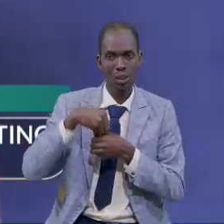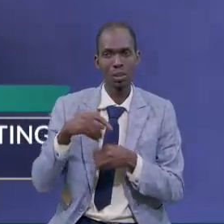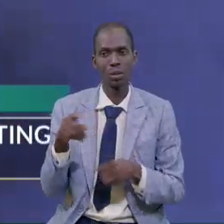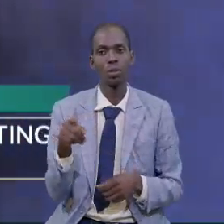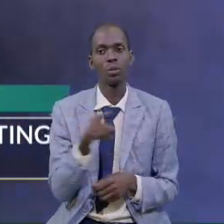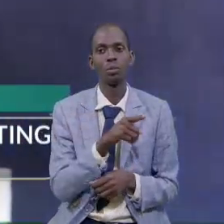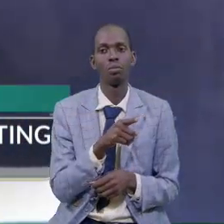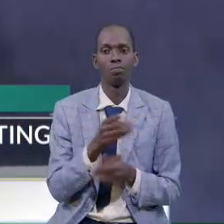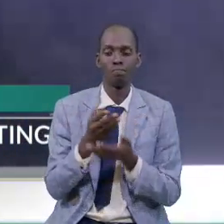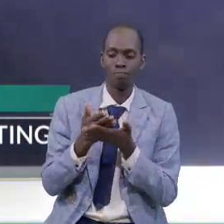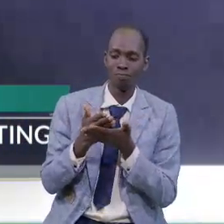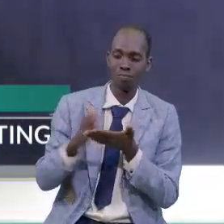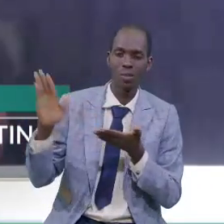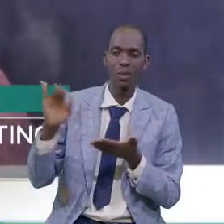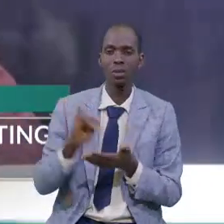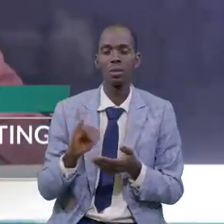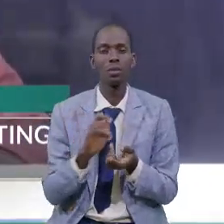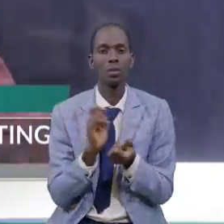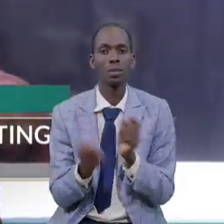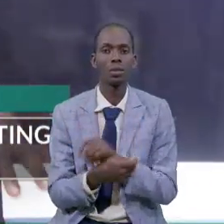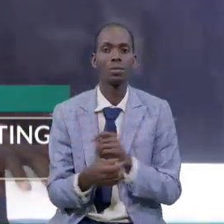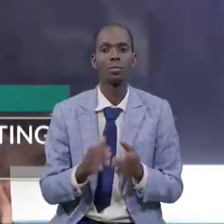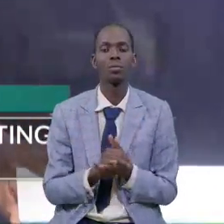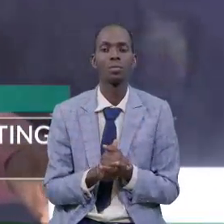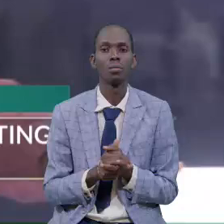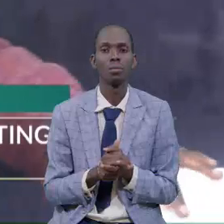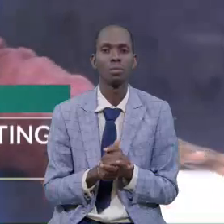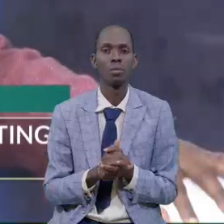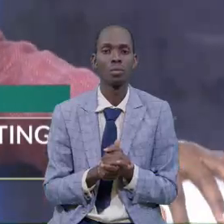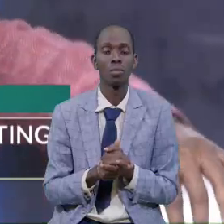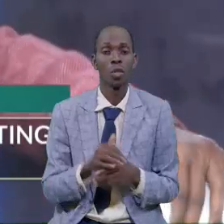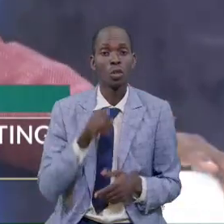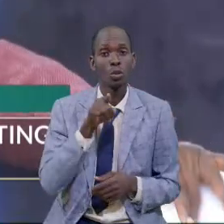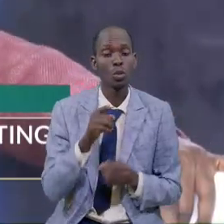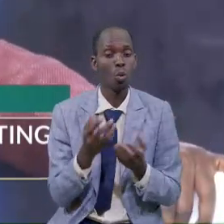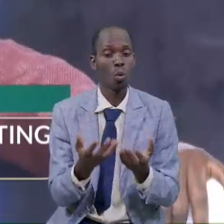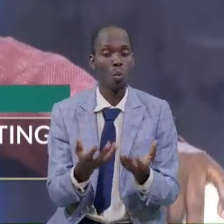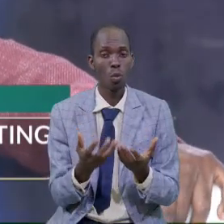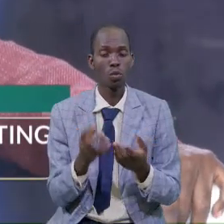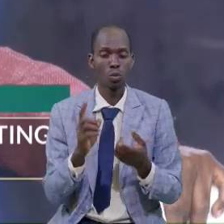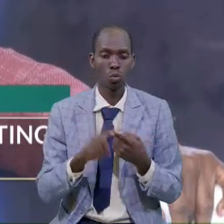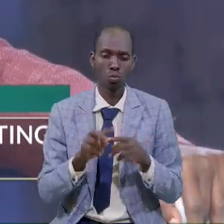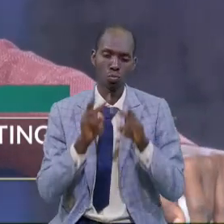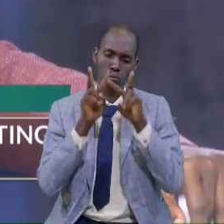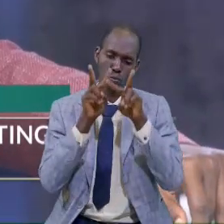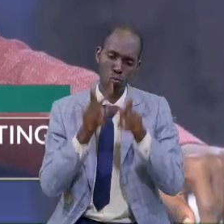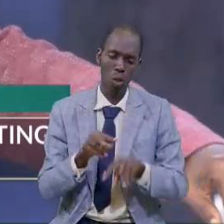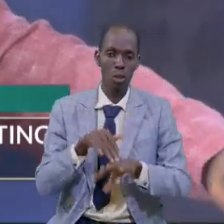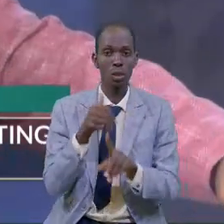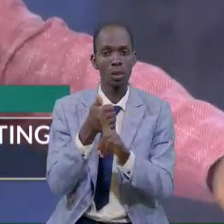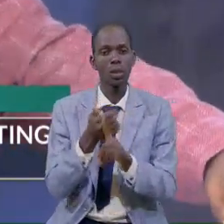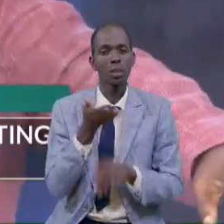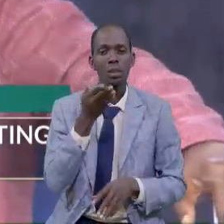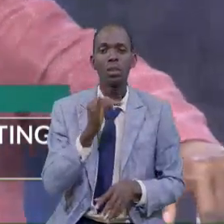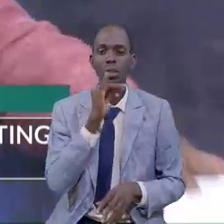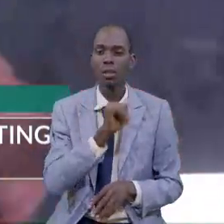resisting change. You want to look at yourself. There's a world inside you